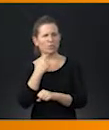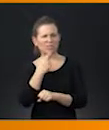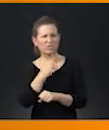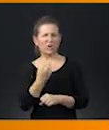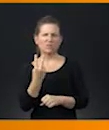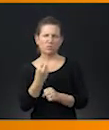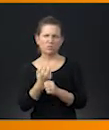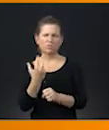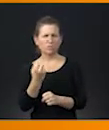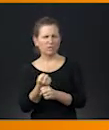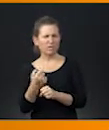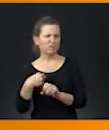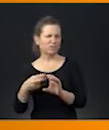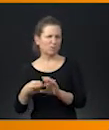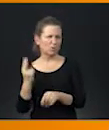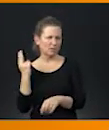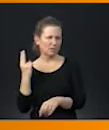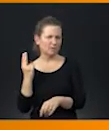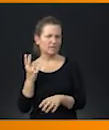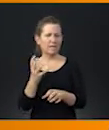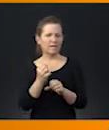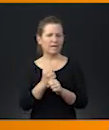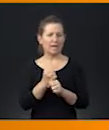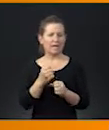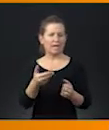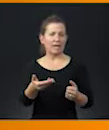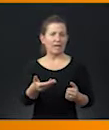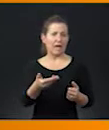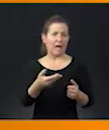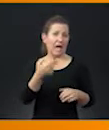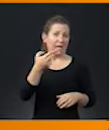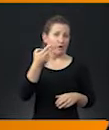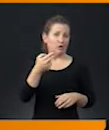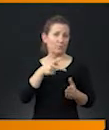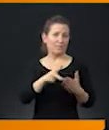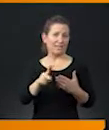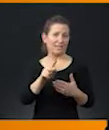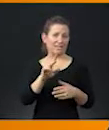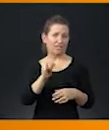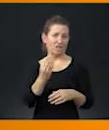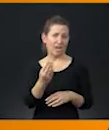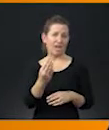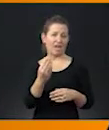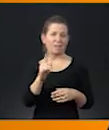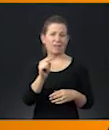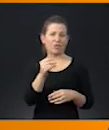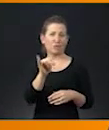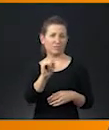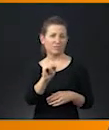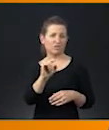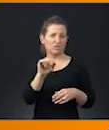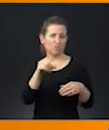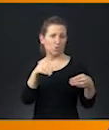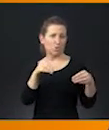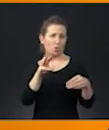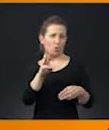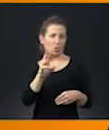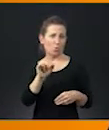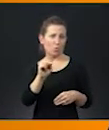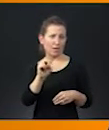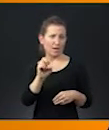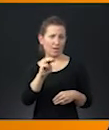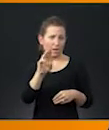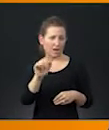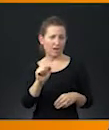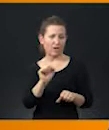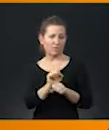at a restaurant for 2 or 3 years, and then I quit. Got a hair-paying job at a thrift store in Winnemucca. I've been there since 2006, and I have